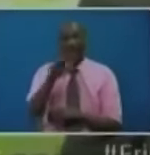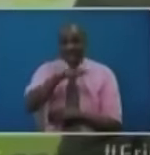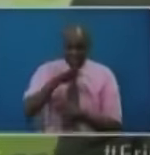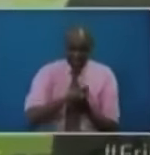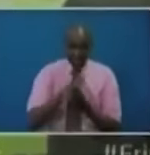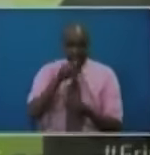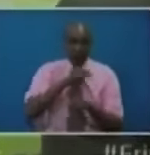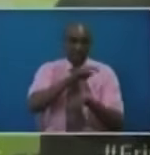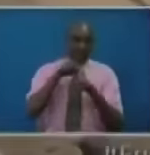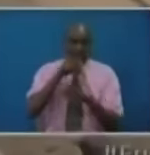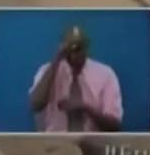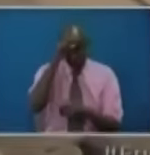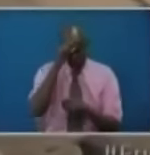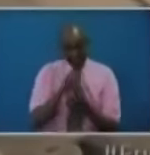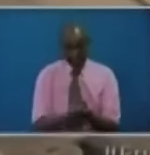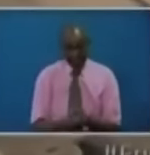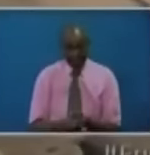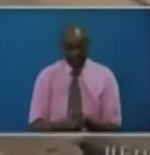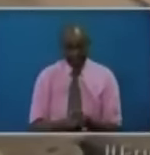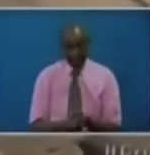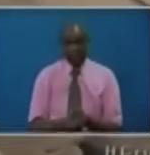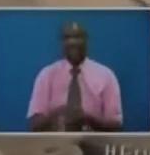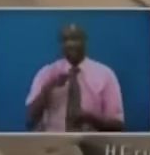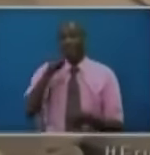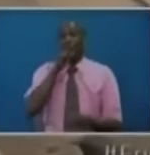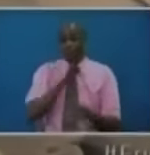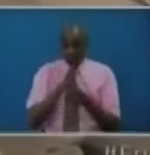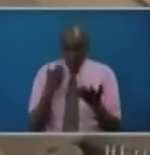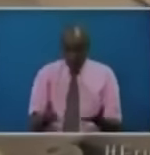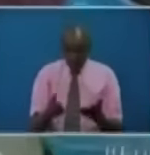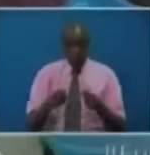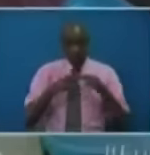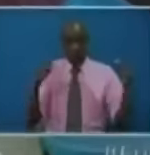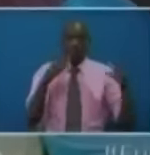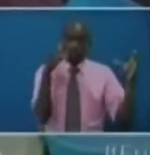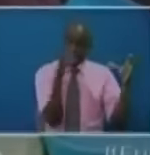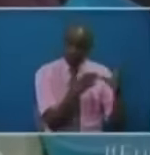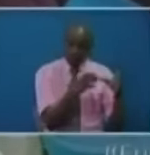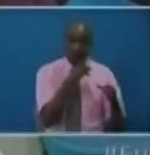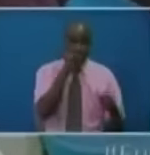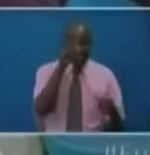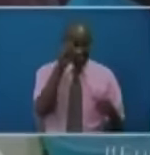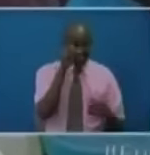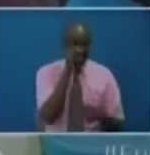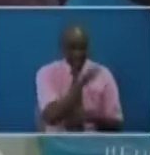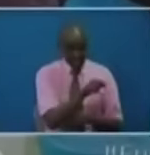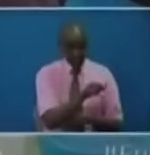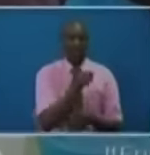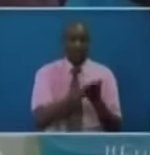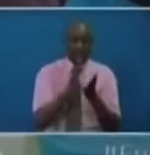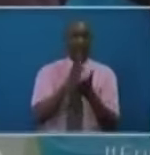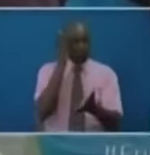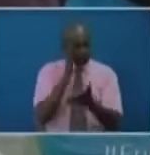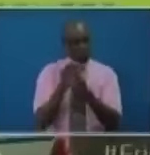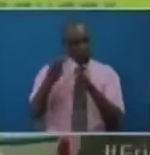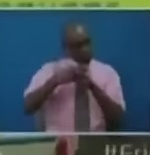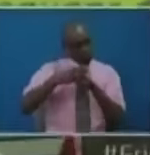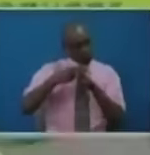under national government. As he promised to ensure the opposition super alliance becomes a reality very